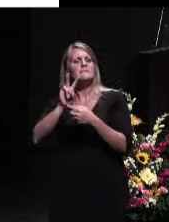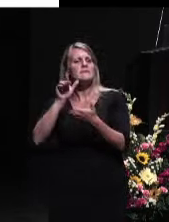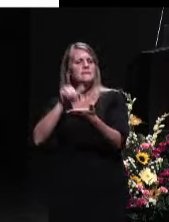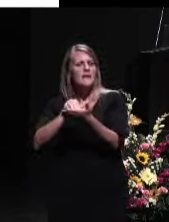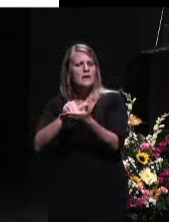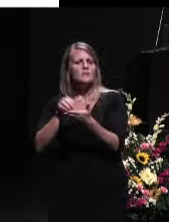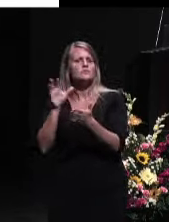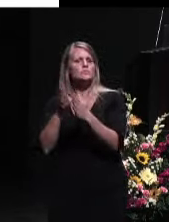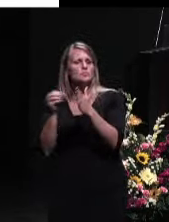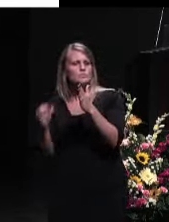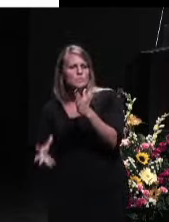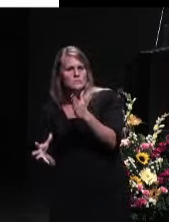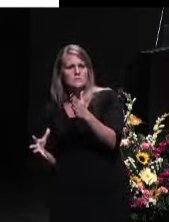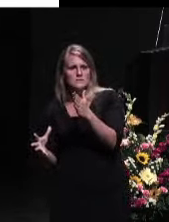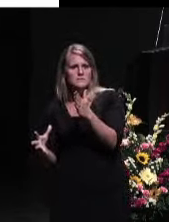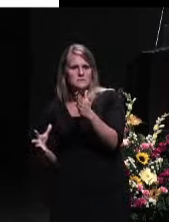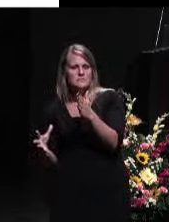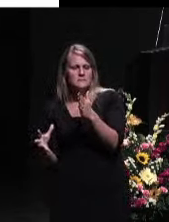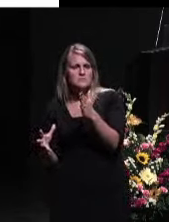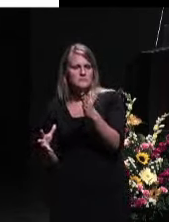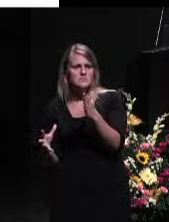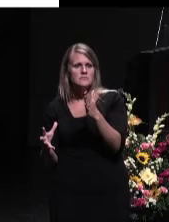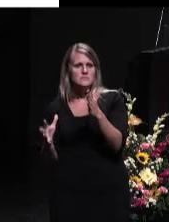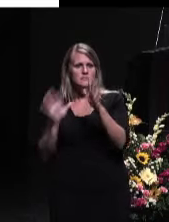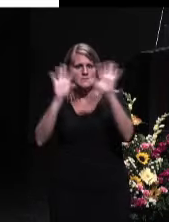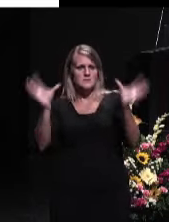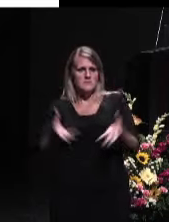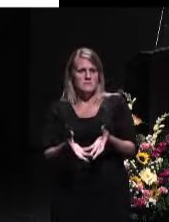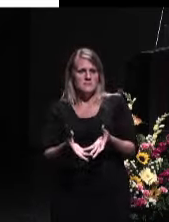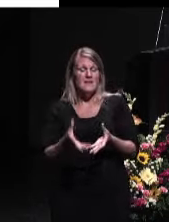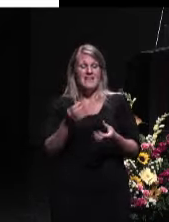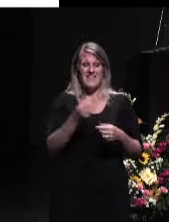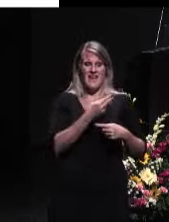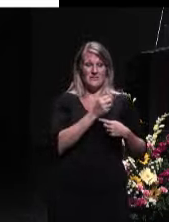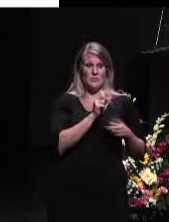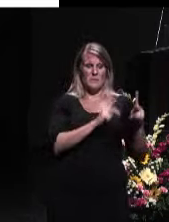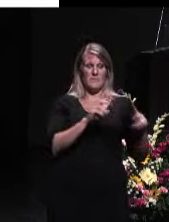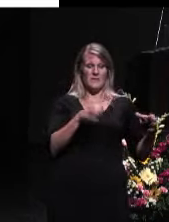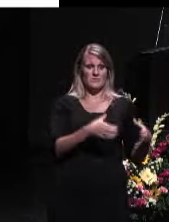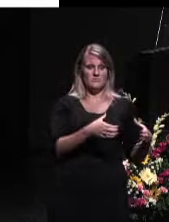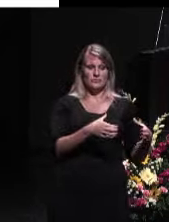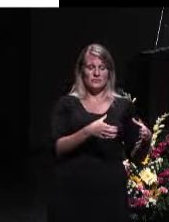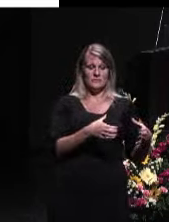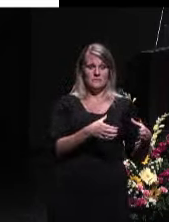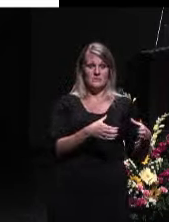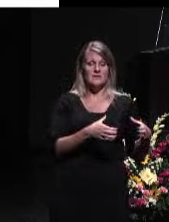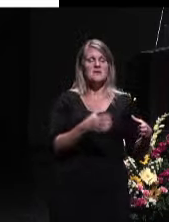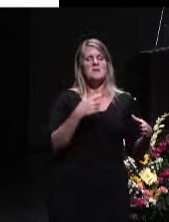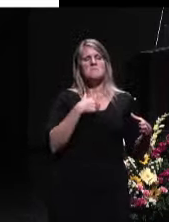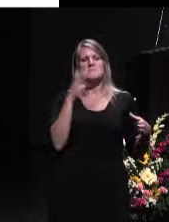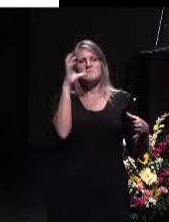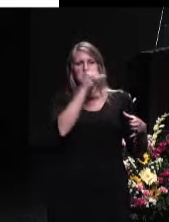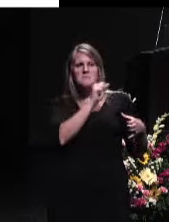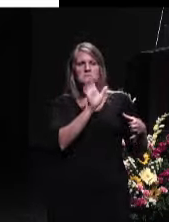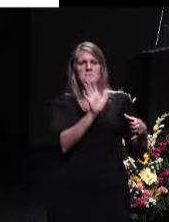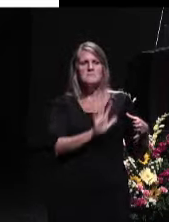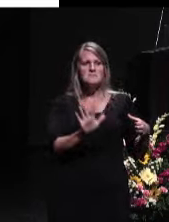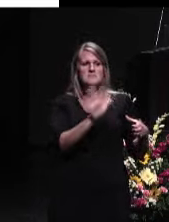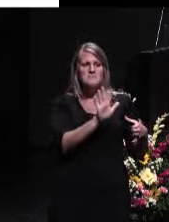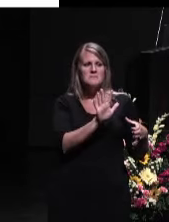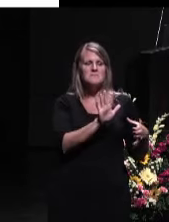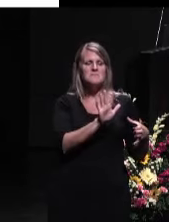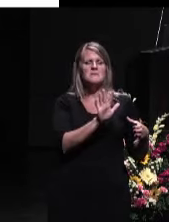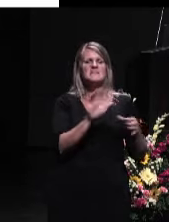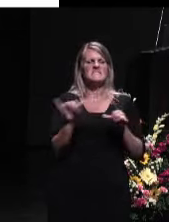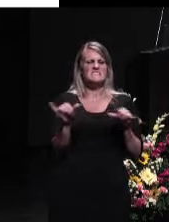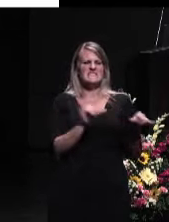the 18 two- and four-year institutions. And then in terms of high school population, I would have to guess, but I would say it probably approximates about the